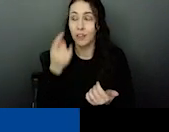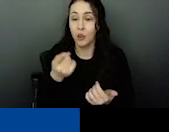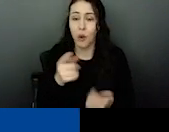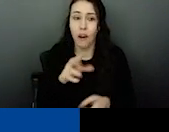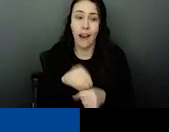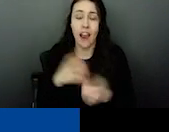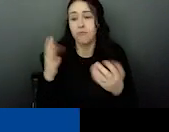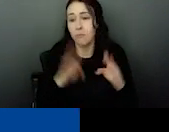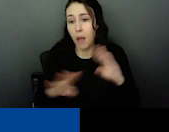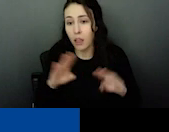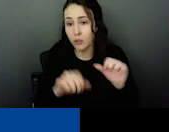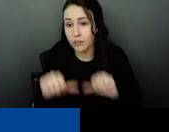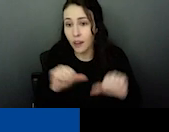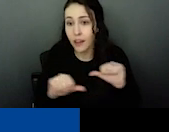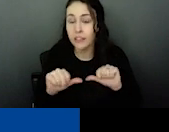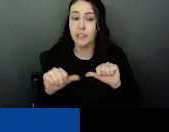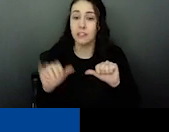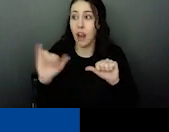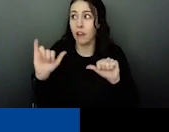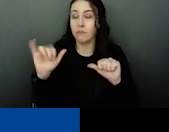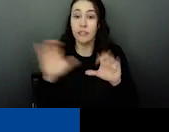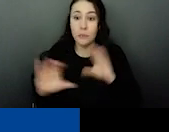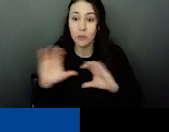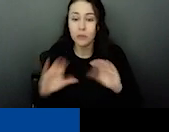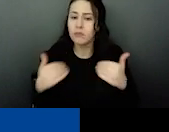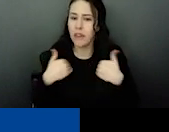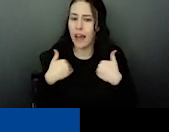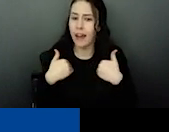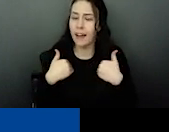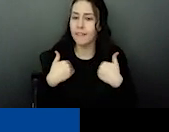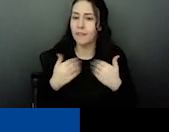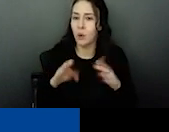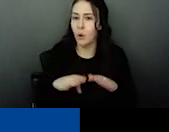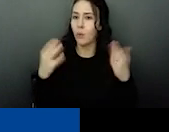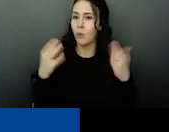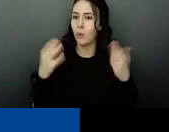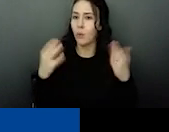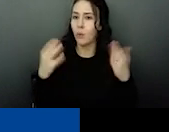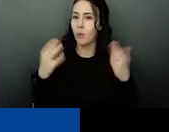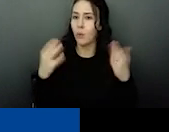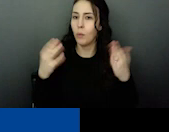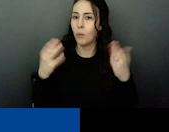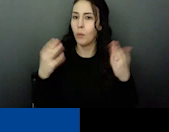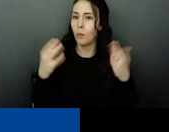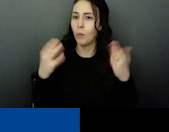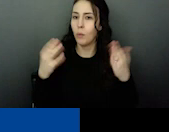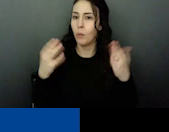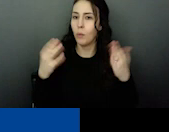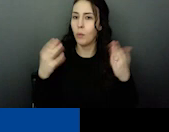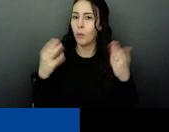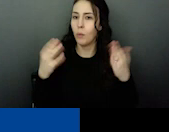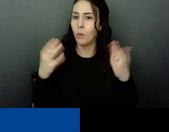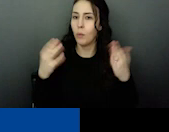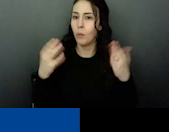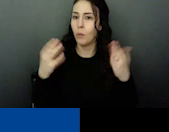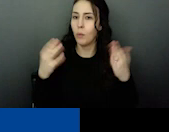sciences or chemistry or whatnot, there are resources that are open for those areas. And I do encourage